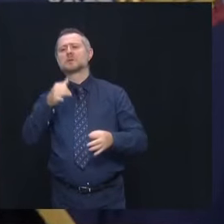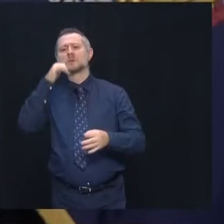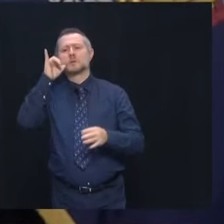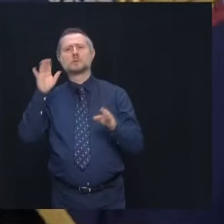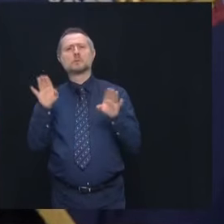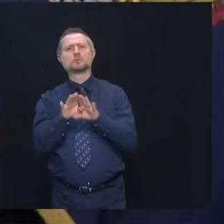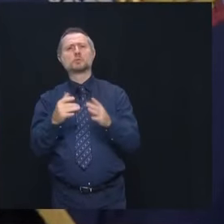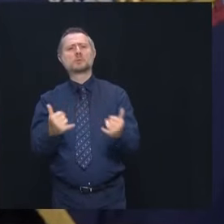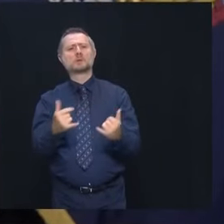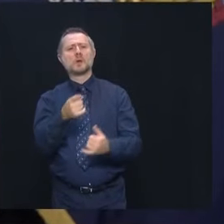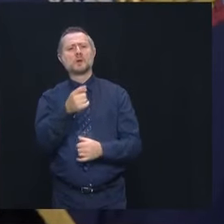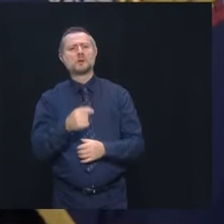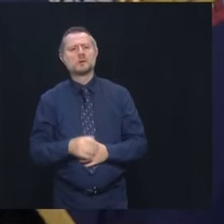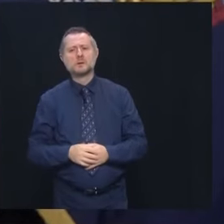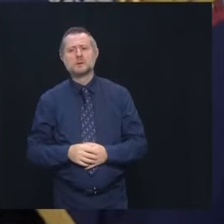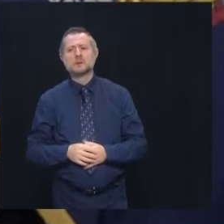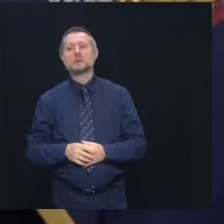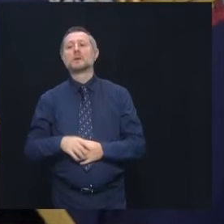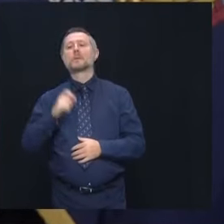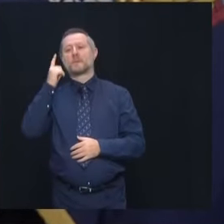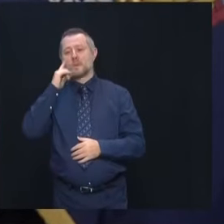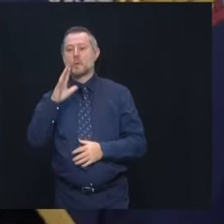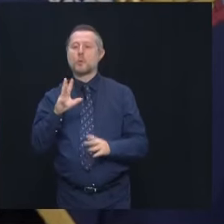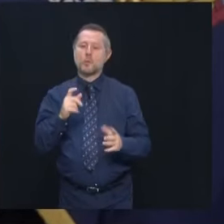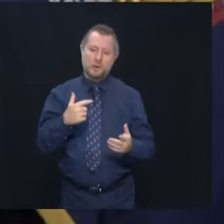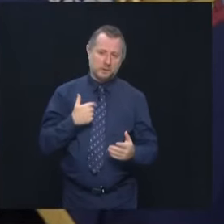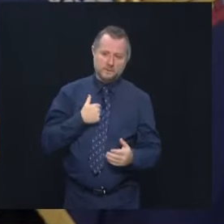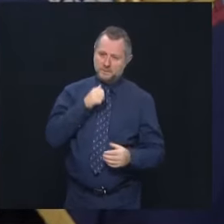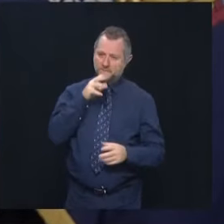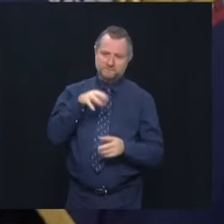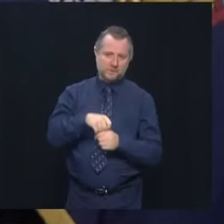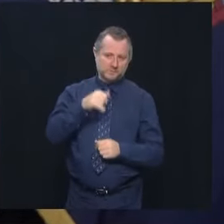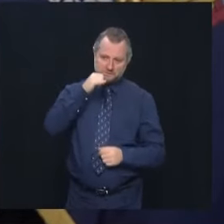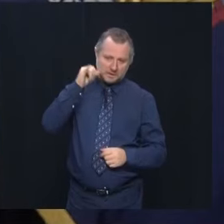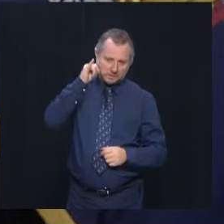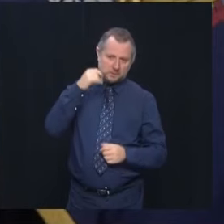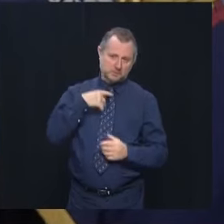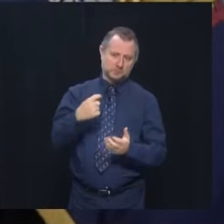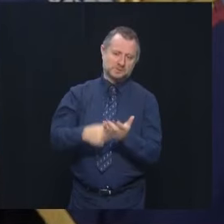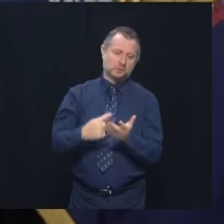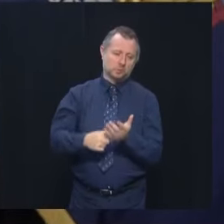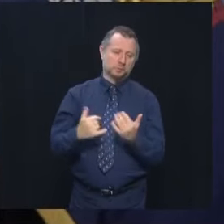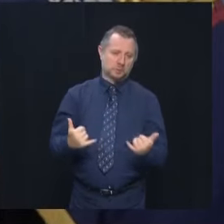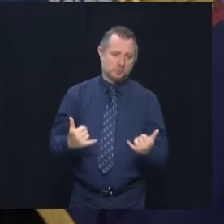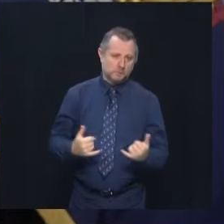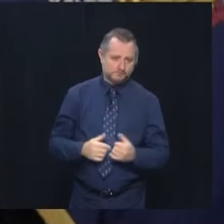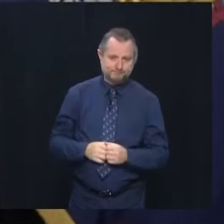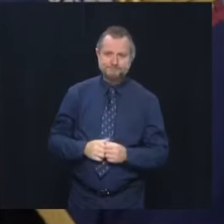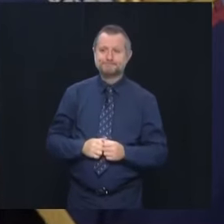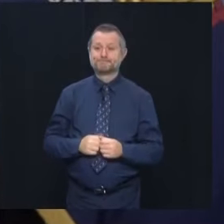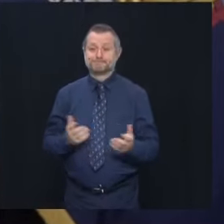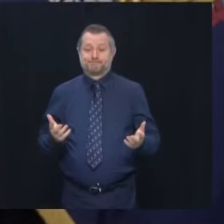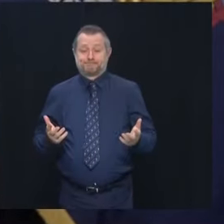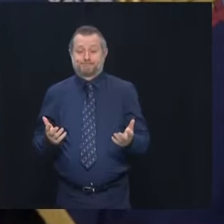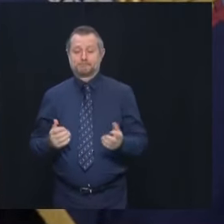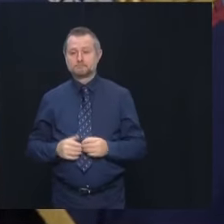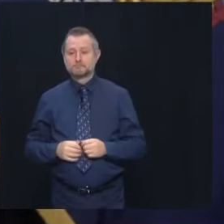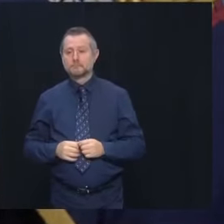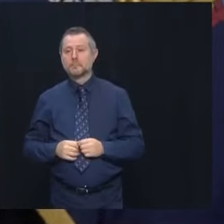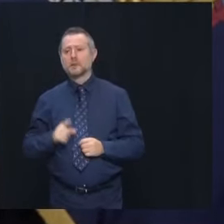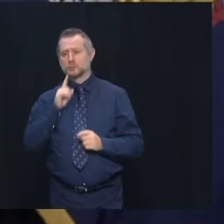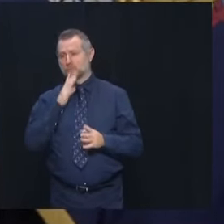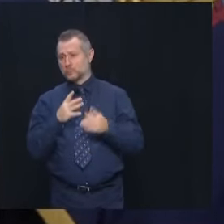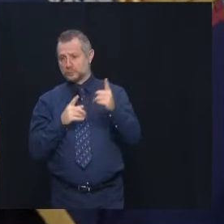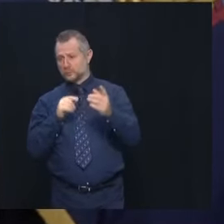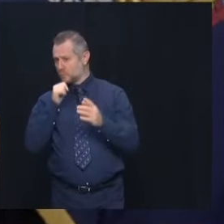Yeah, except I wasn't involved, right? I had the conversation today, so I can't move any faster than this. And just as a quick follow-up, you're not